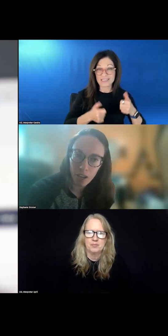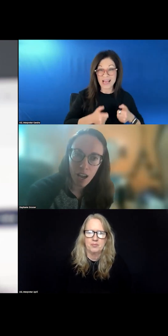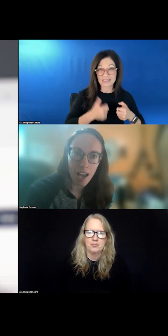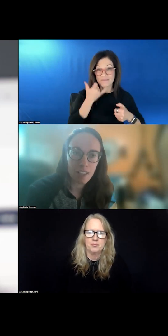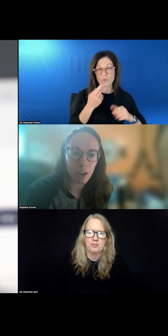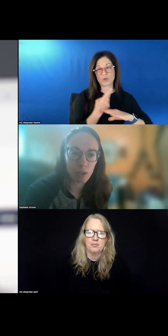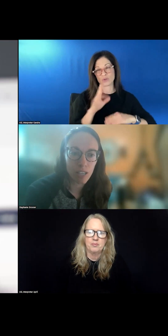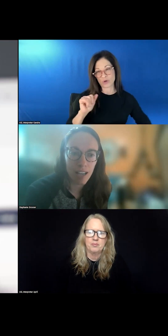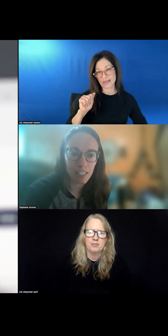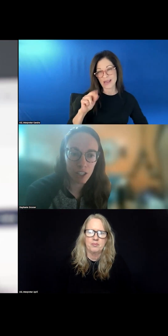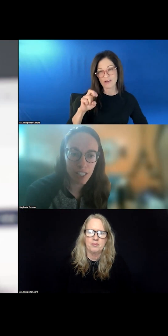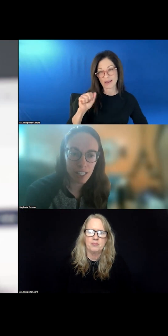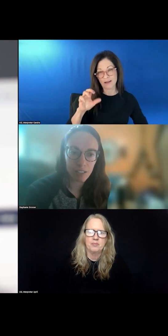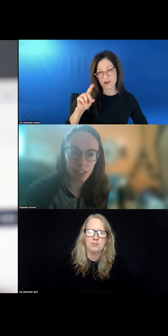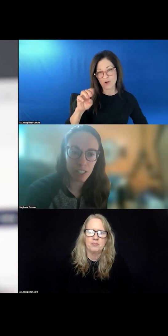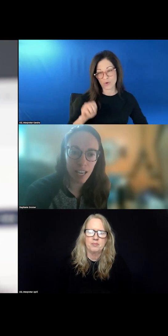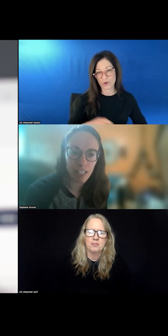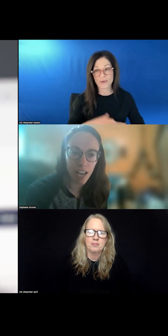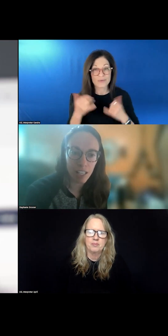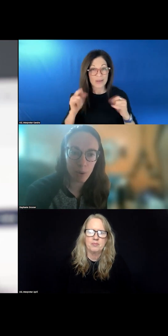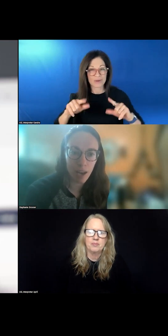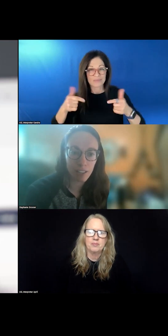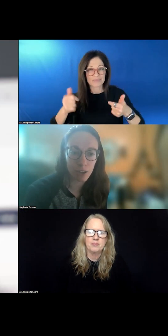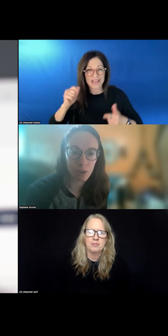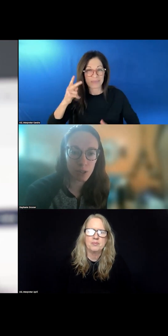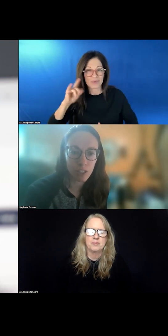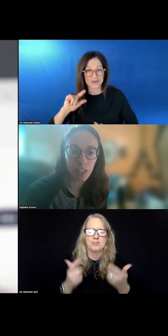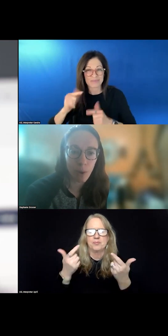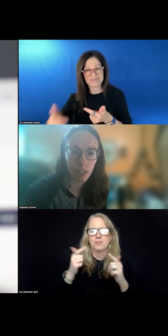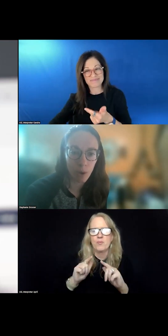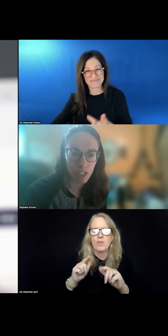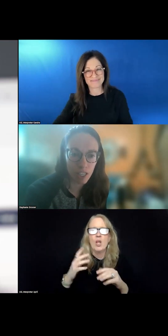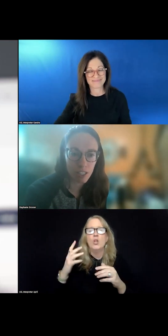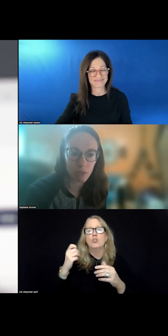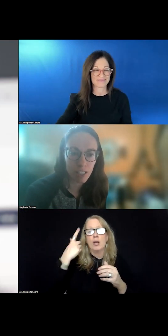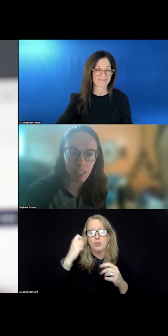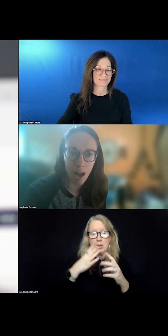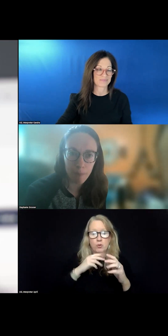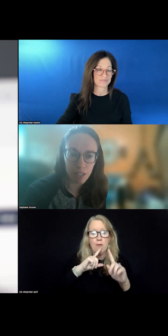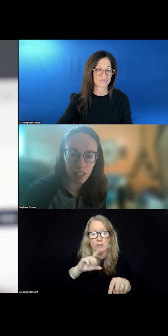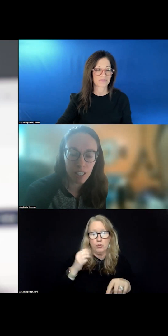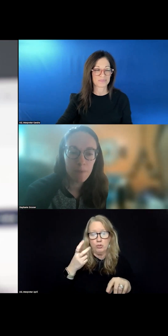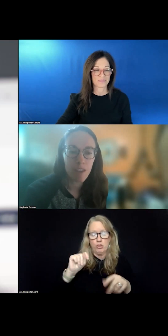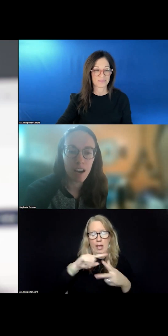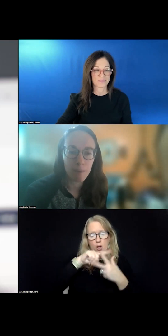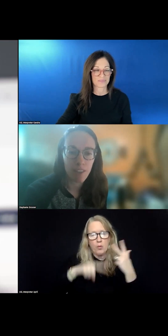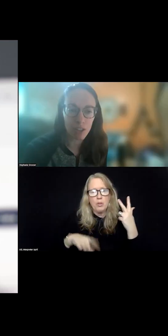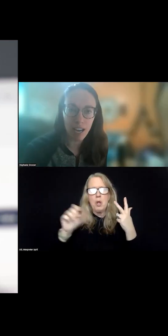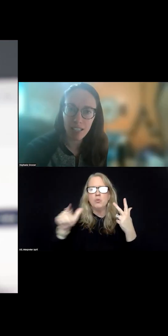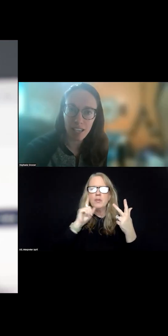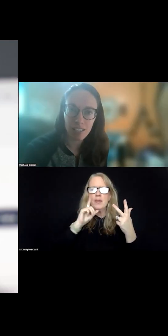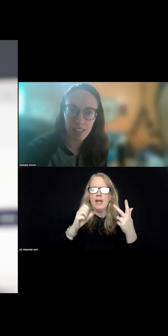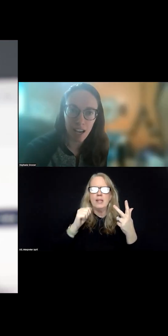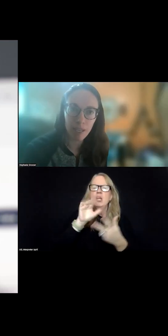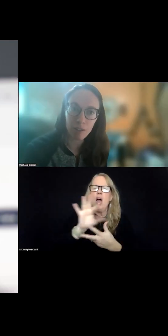code. And so to access a crisis counselor today on chat, you answer those 3 required questions. The rest are optional, and then you